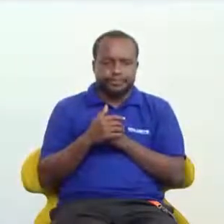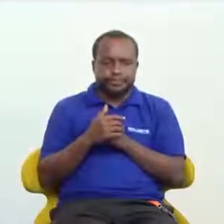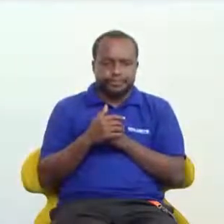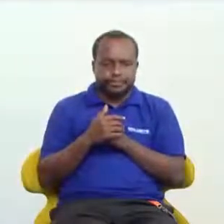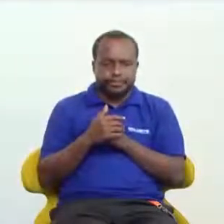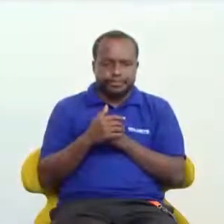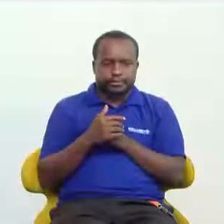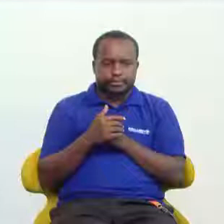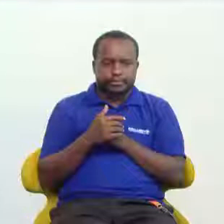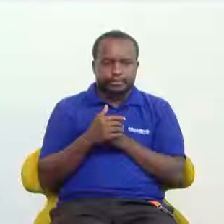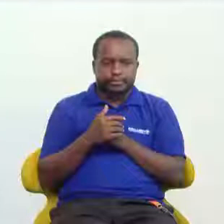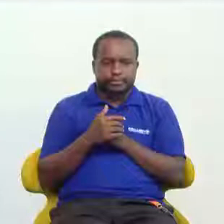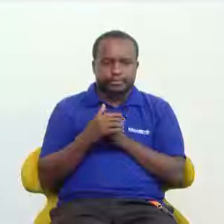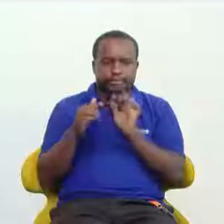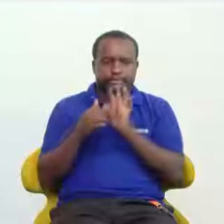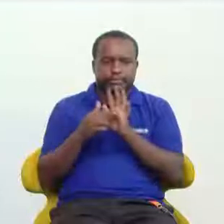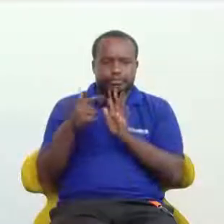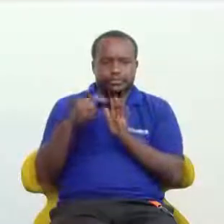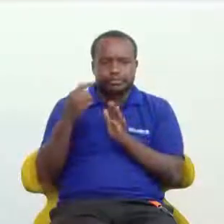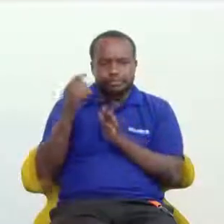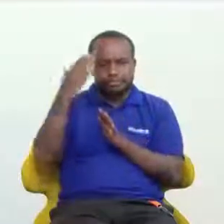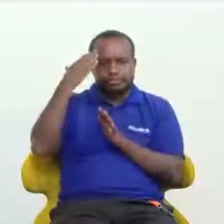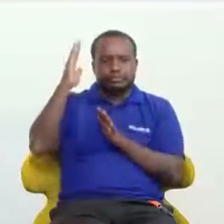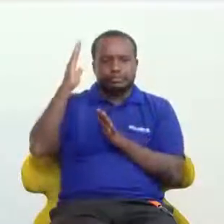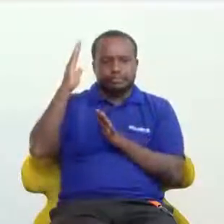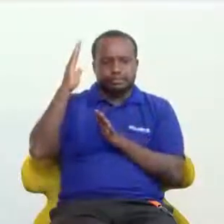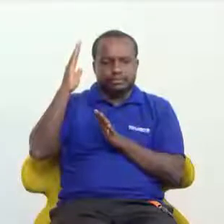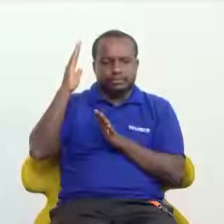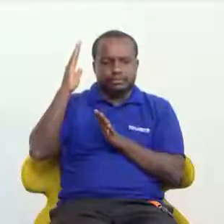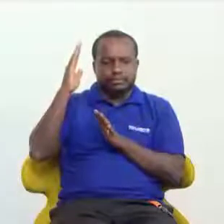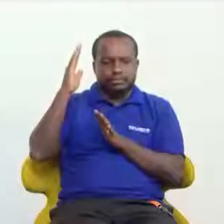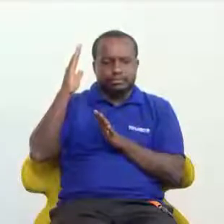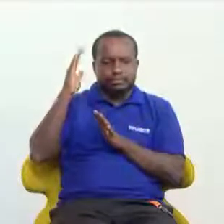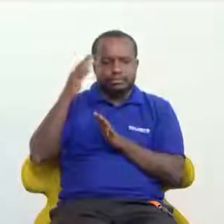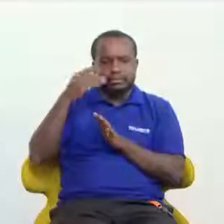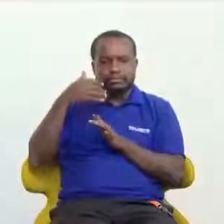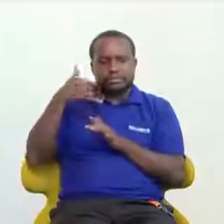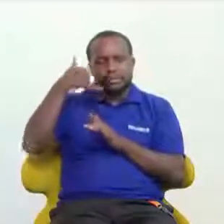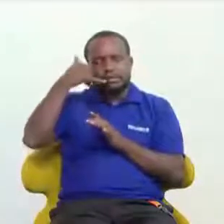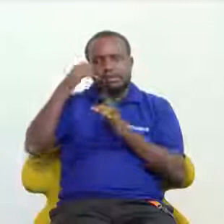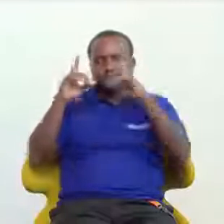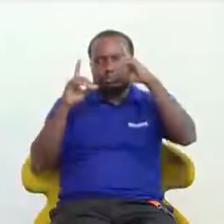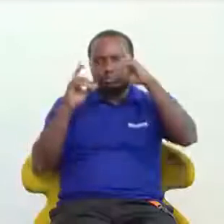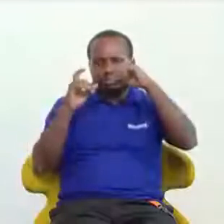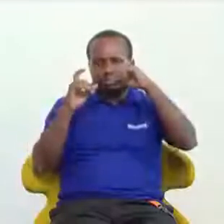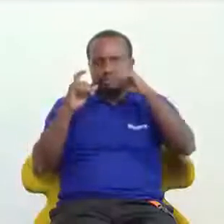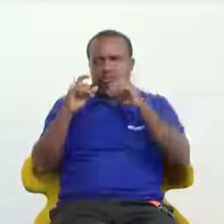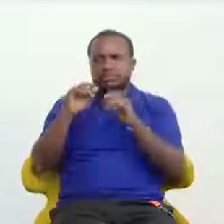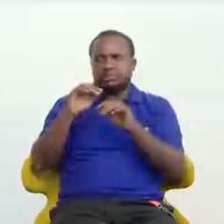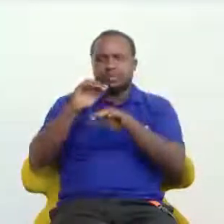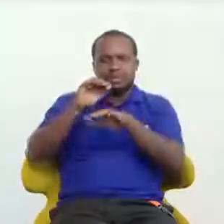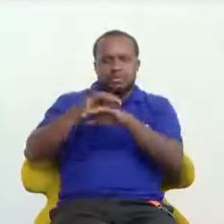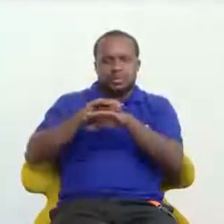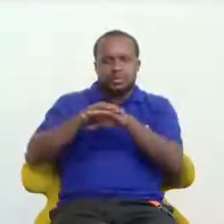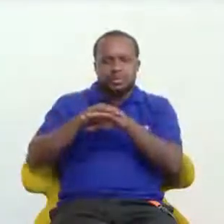So as an example, we at Google realized a couple years ago that smartphone cameras don't take great pictures of darker skin